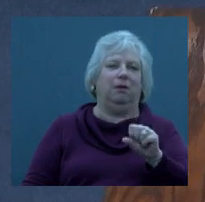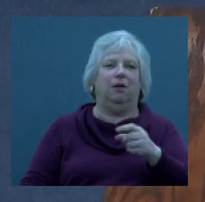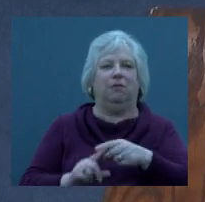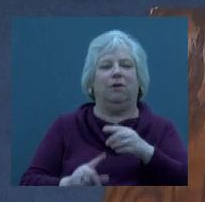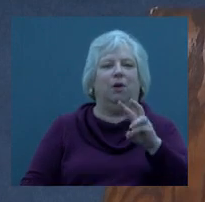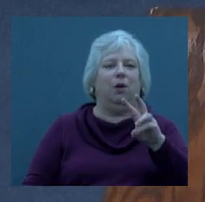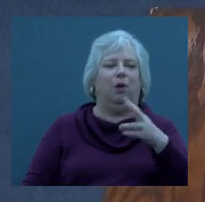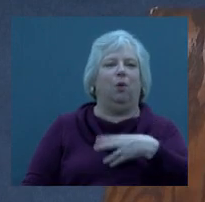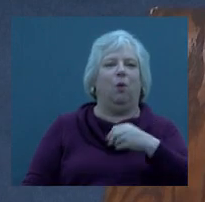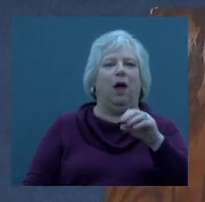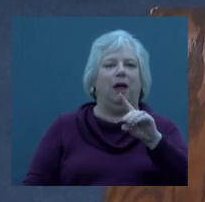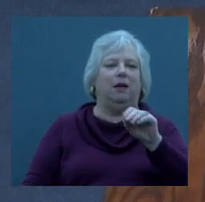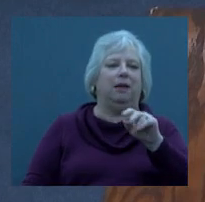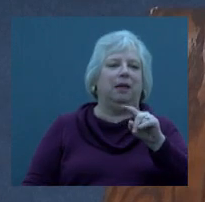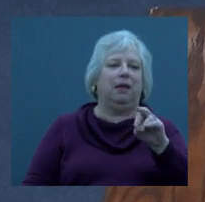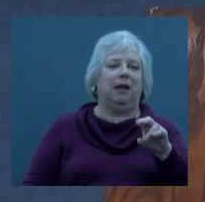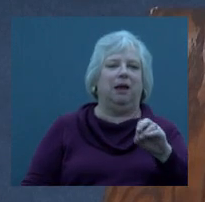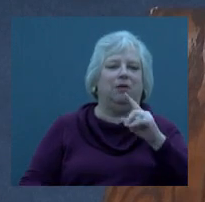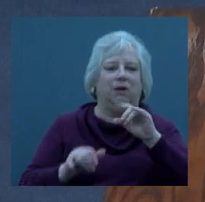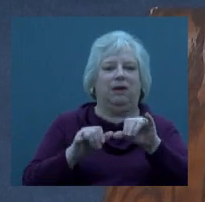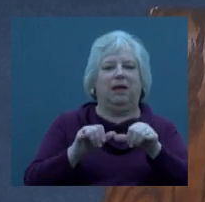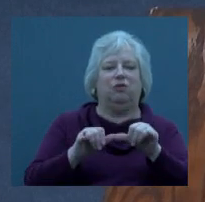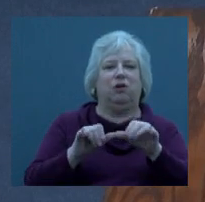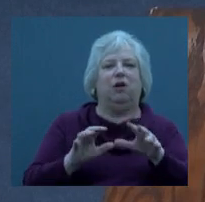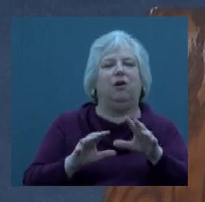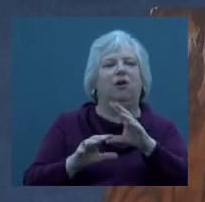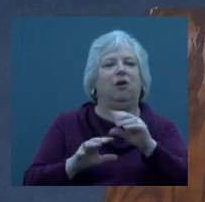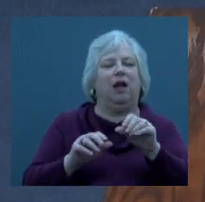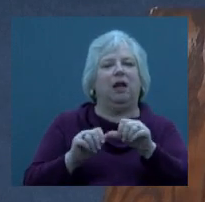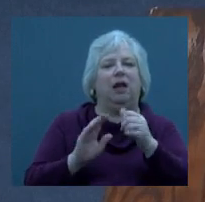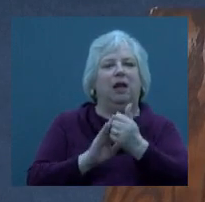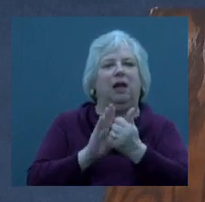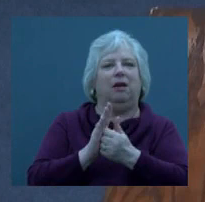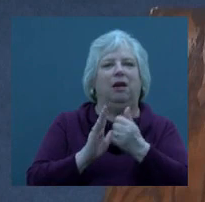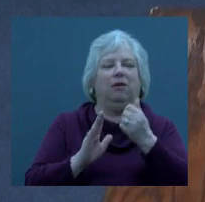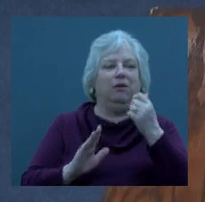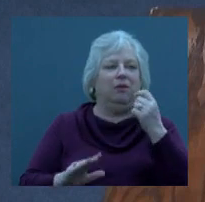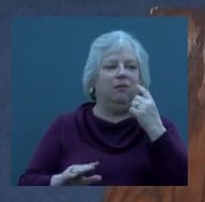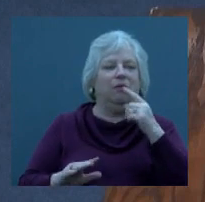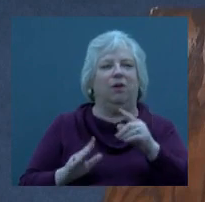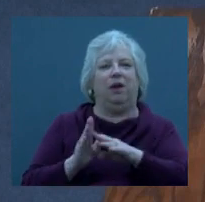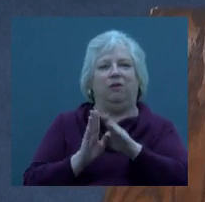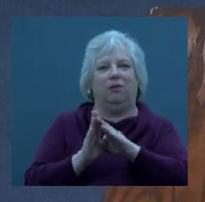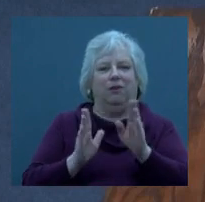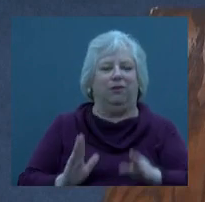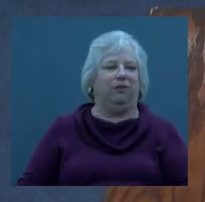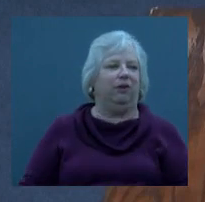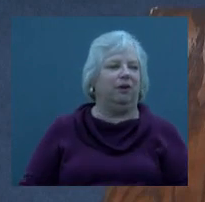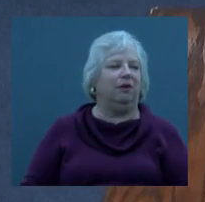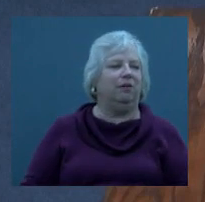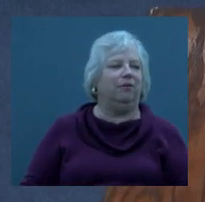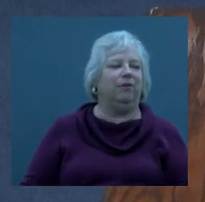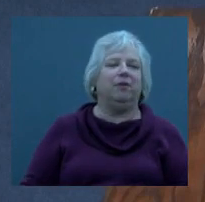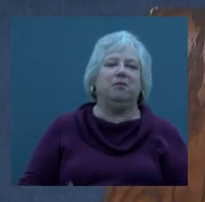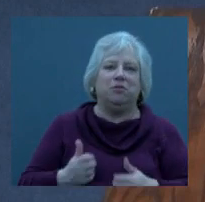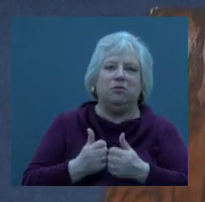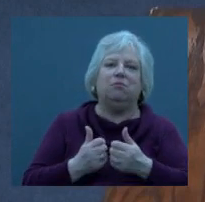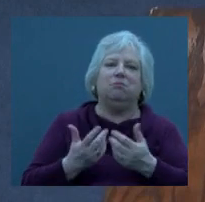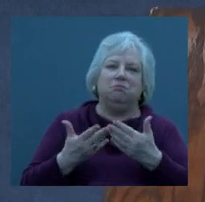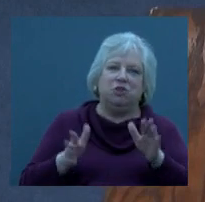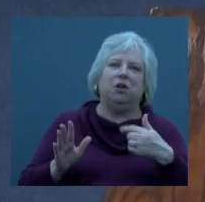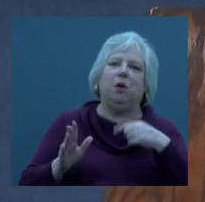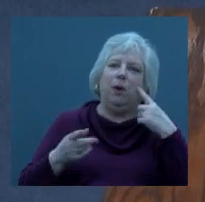White Daters, who is the engineer and agent for the developer. And generally speaking, we agree with the